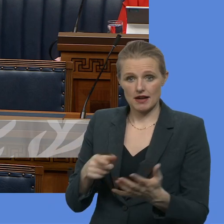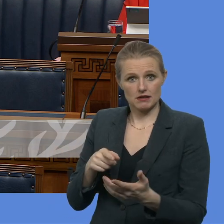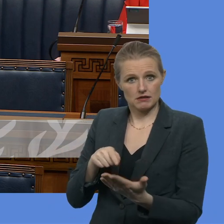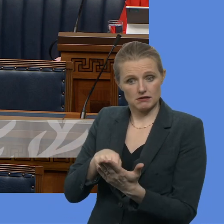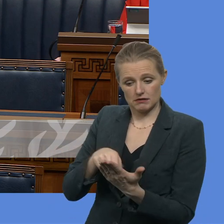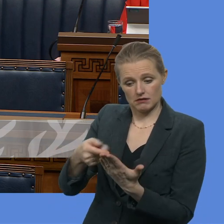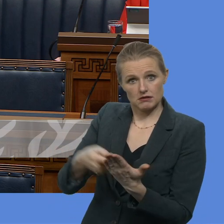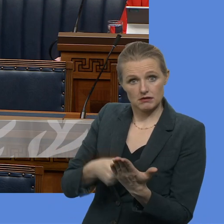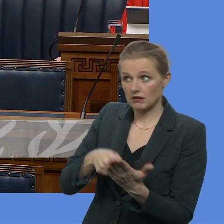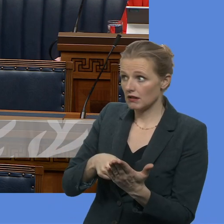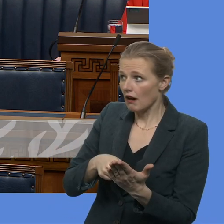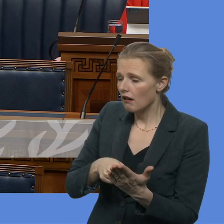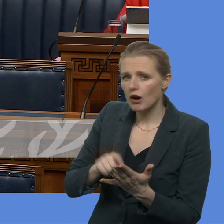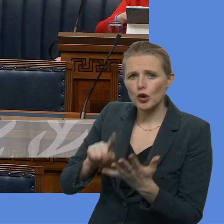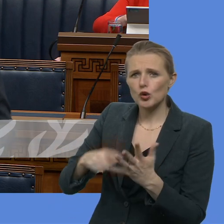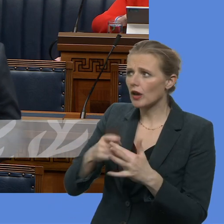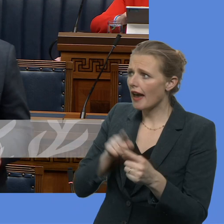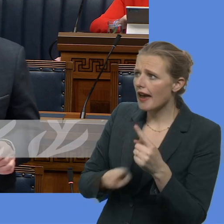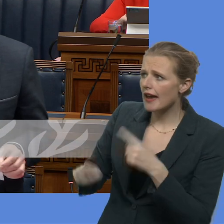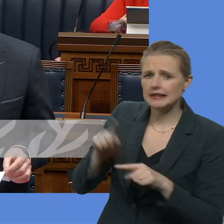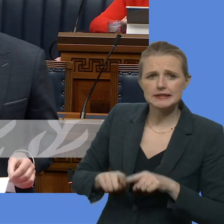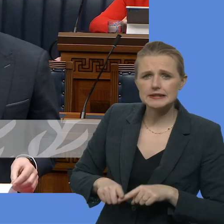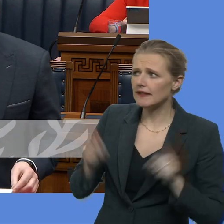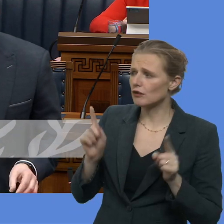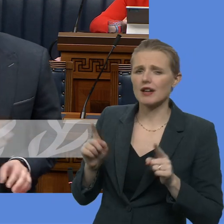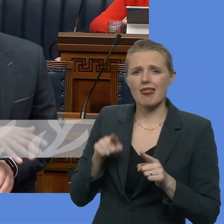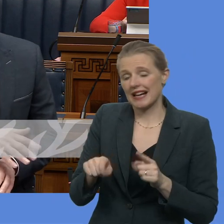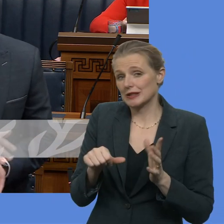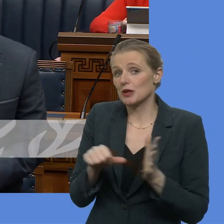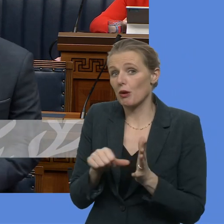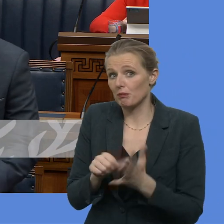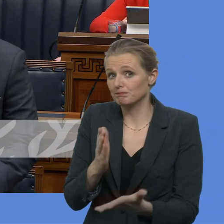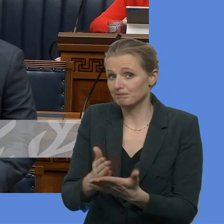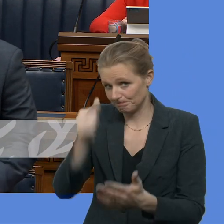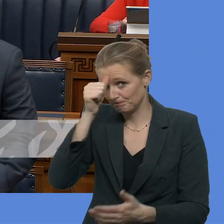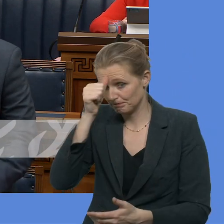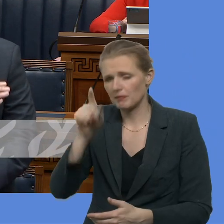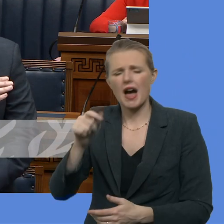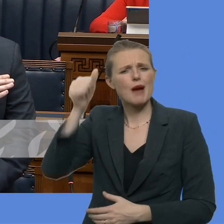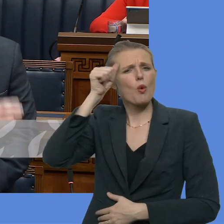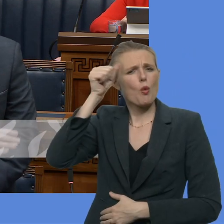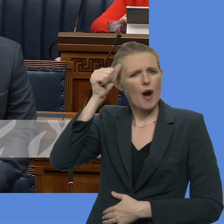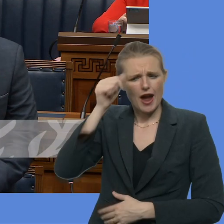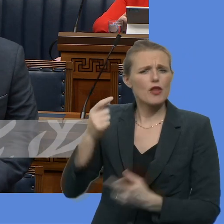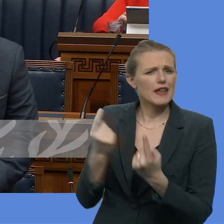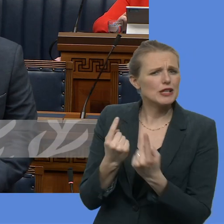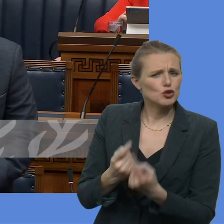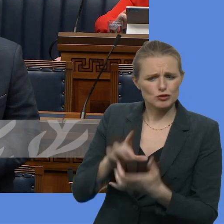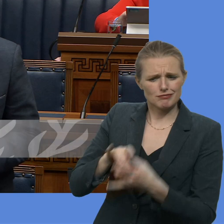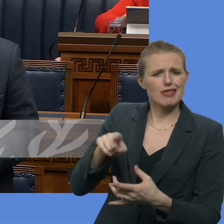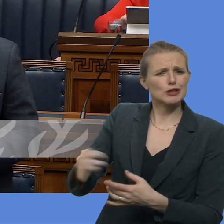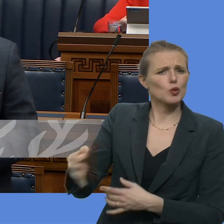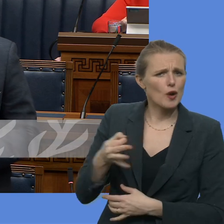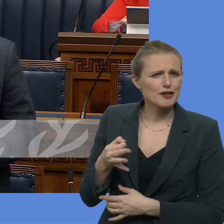the United Kingdom. That's where the extra costs come in. But I am aware of the specific of the issues around the specific